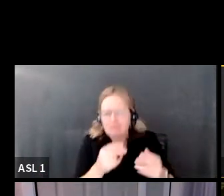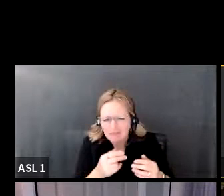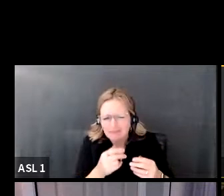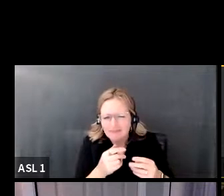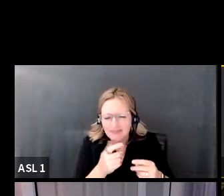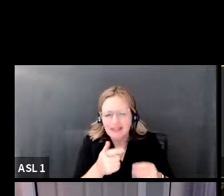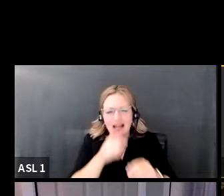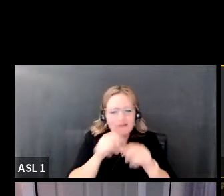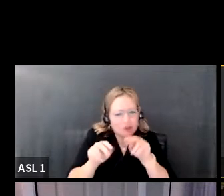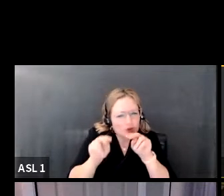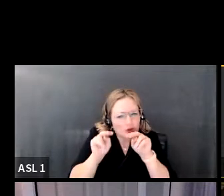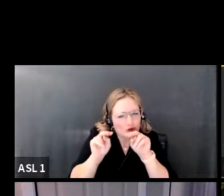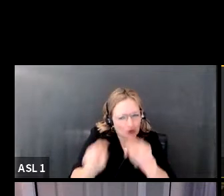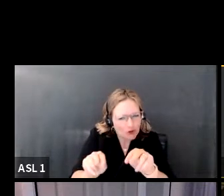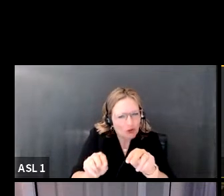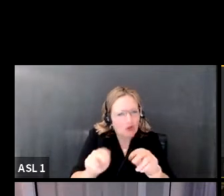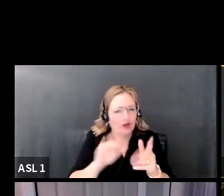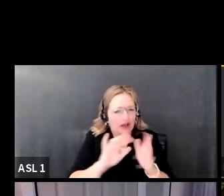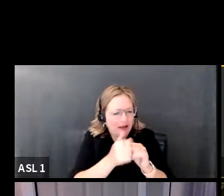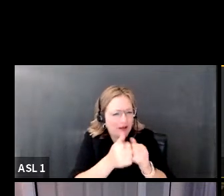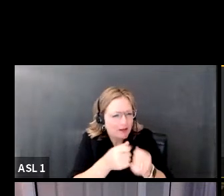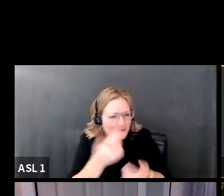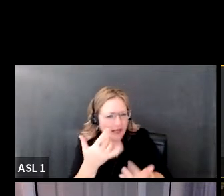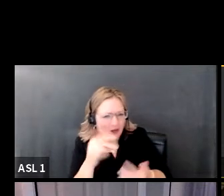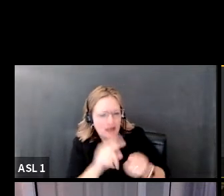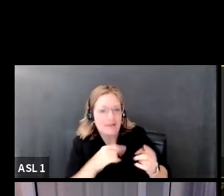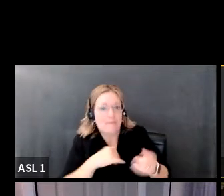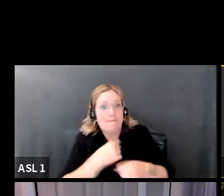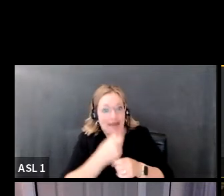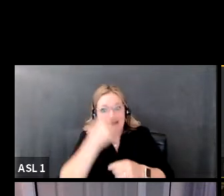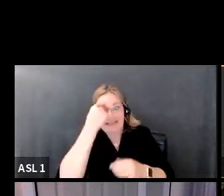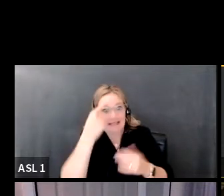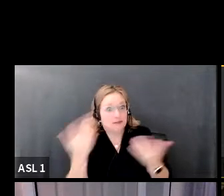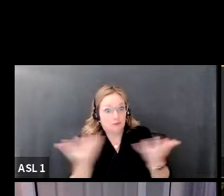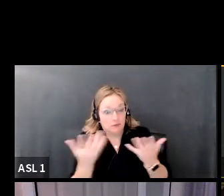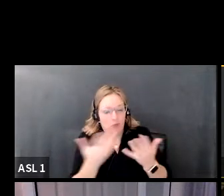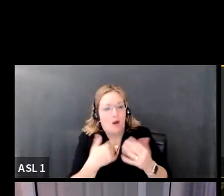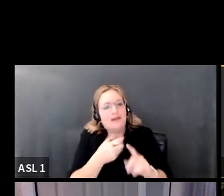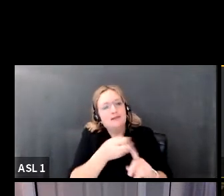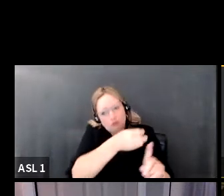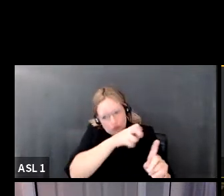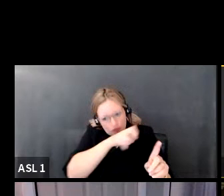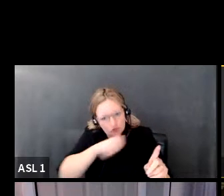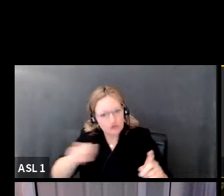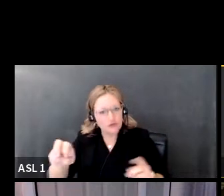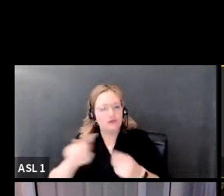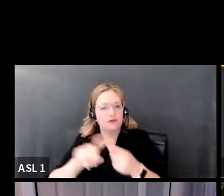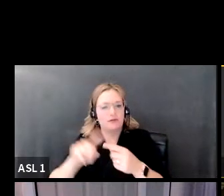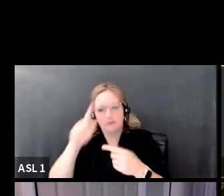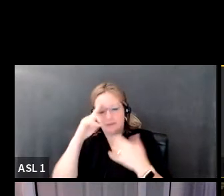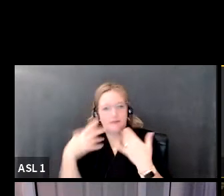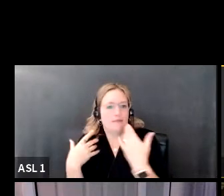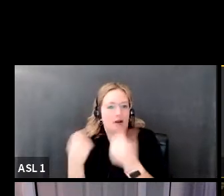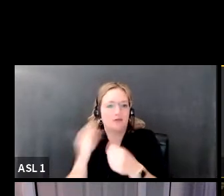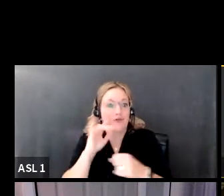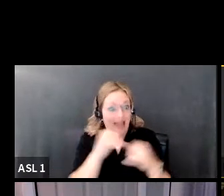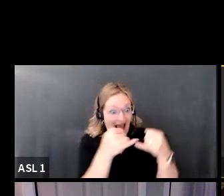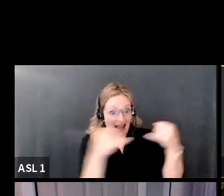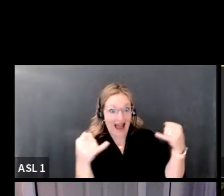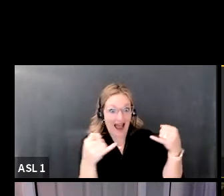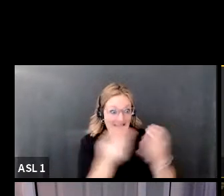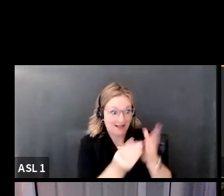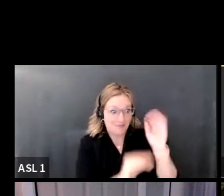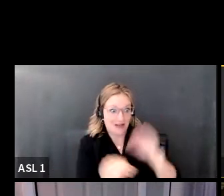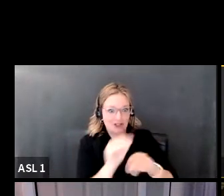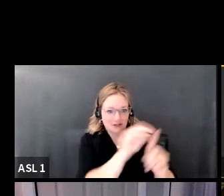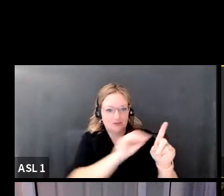have to find those funds somewhere and in this case it makes most sense that it come from this budget line item i agree